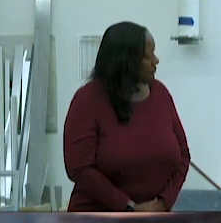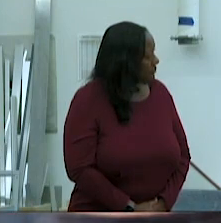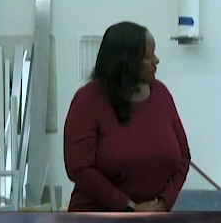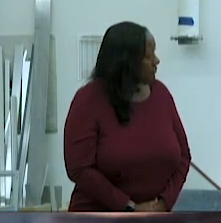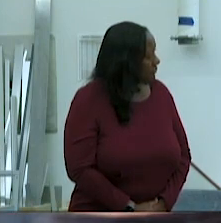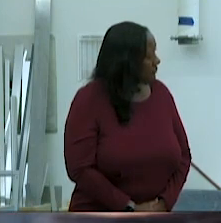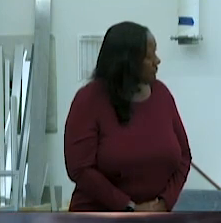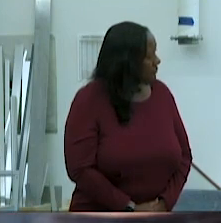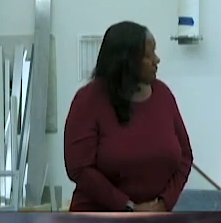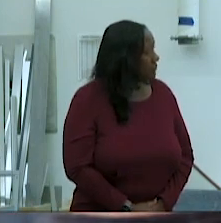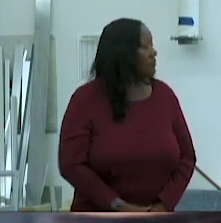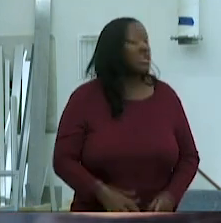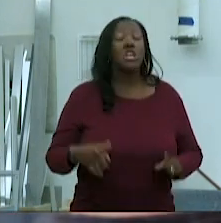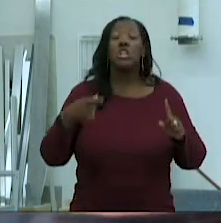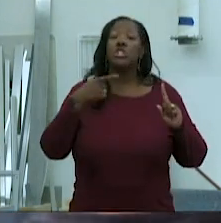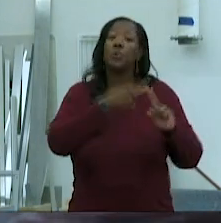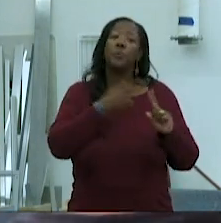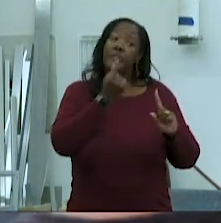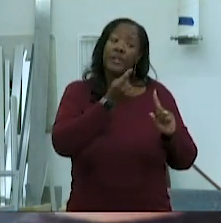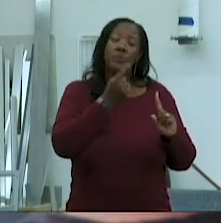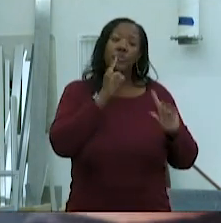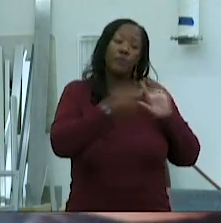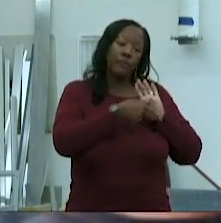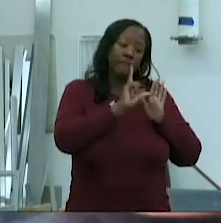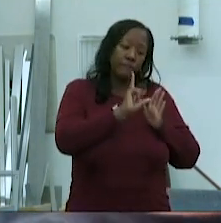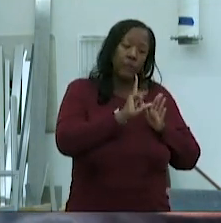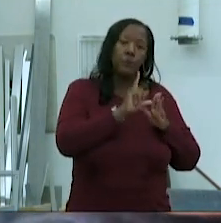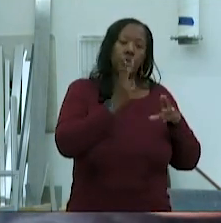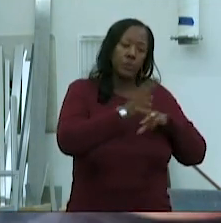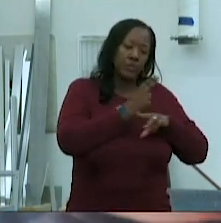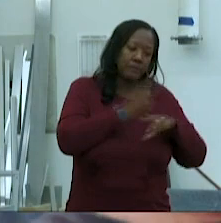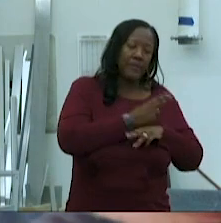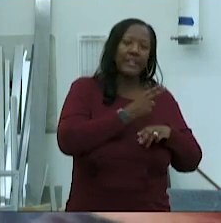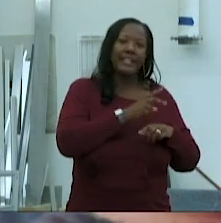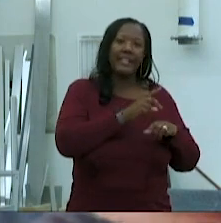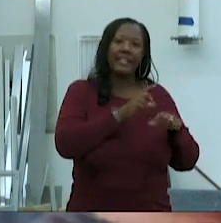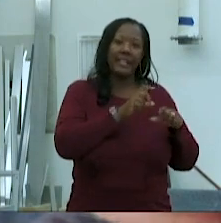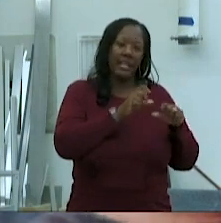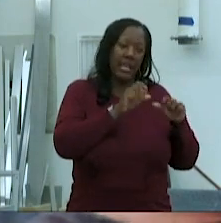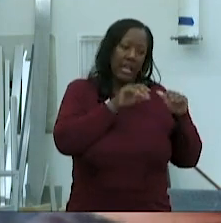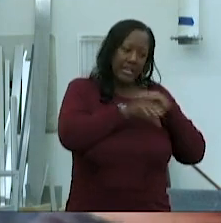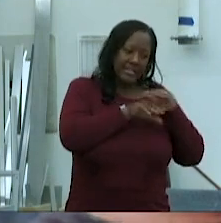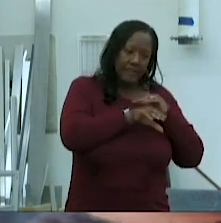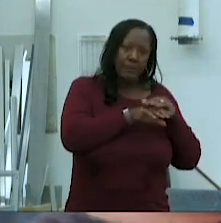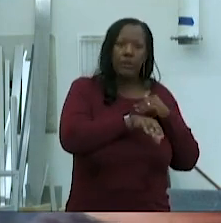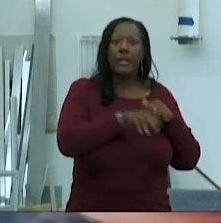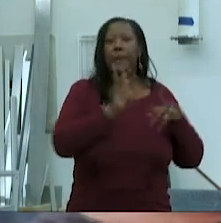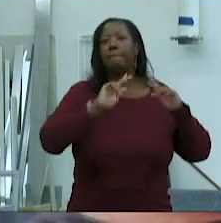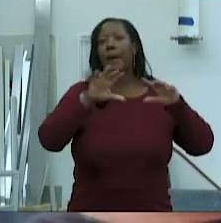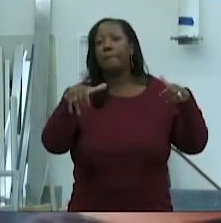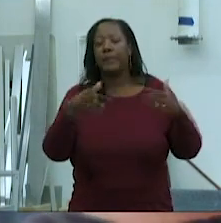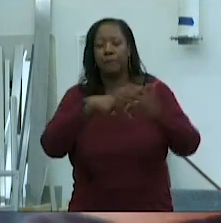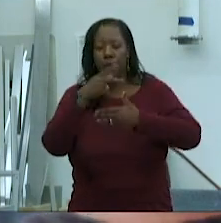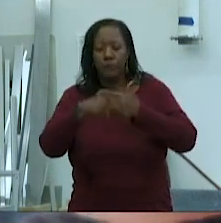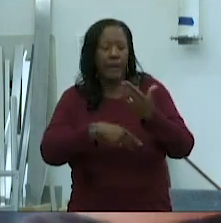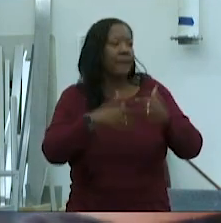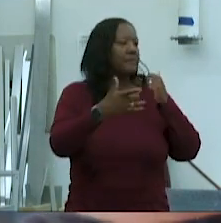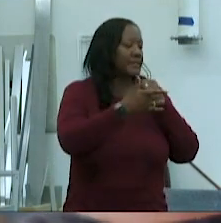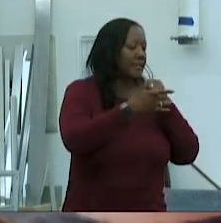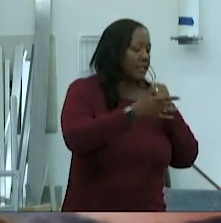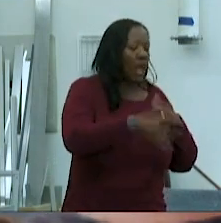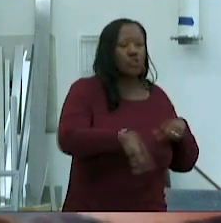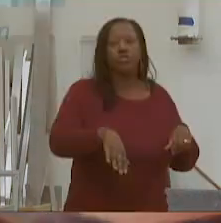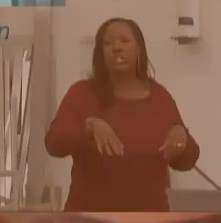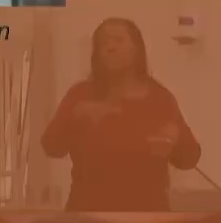User experts review the usability and accessibility of physical environments, museum exhibitions, public programs, technologies, and services at Smithsonian